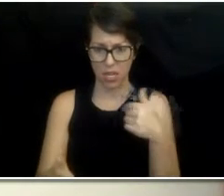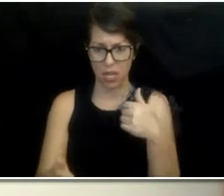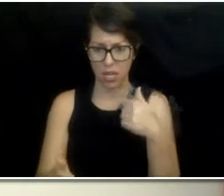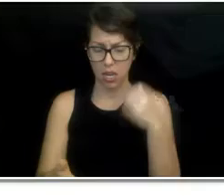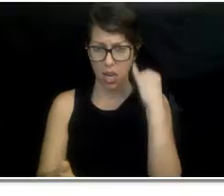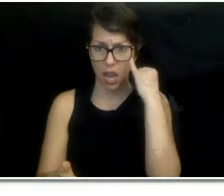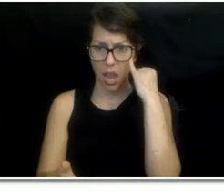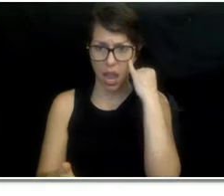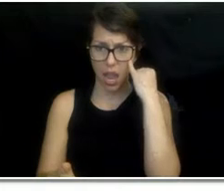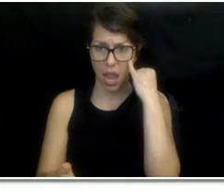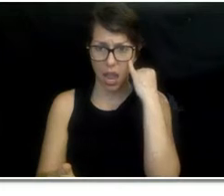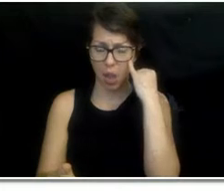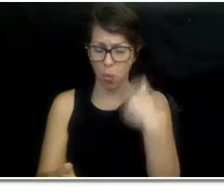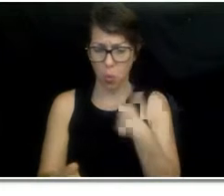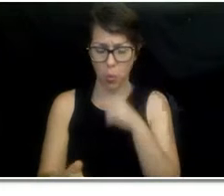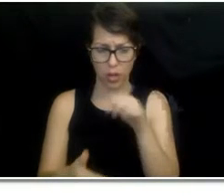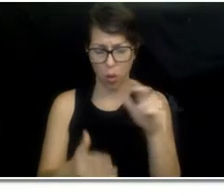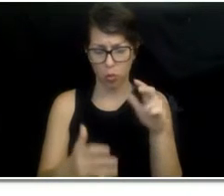um